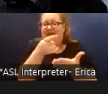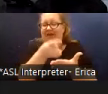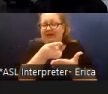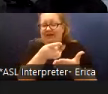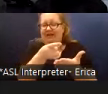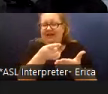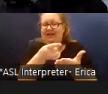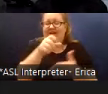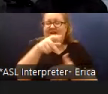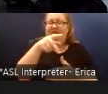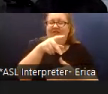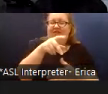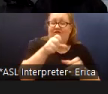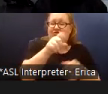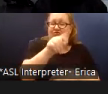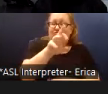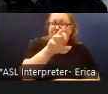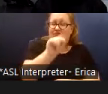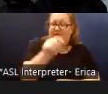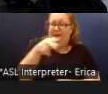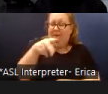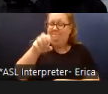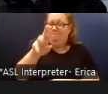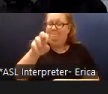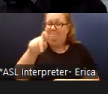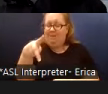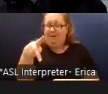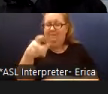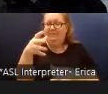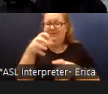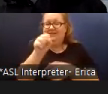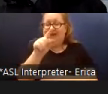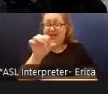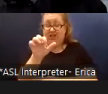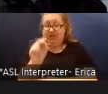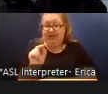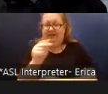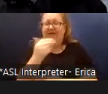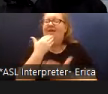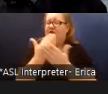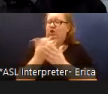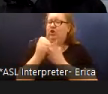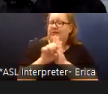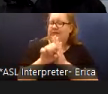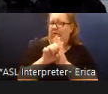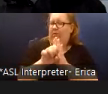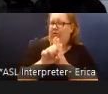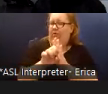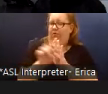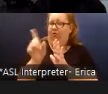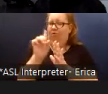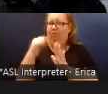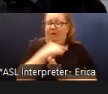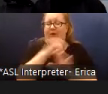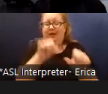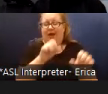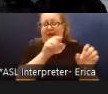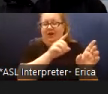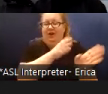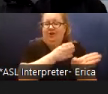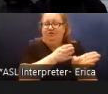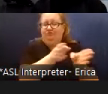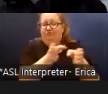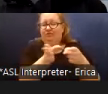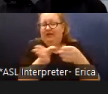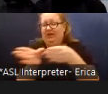pump station is a really good example of where we can redirect potentially